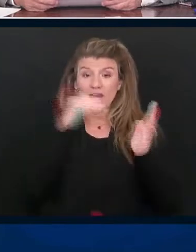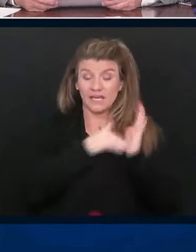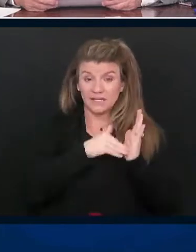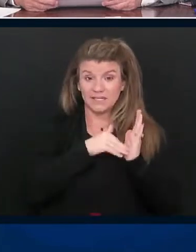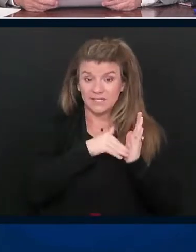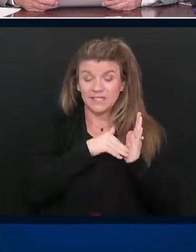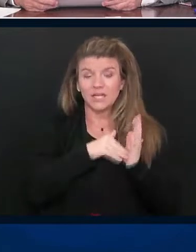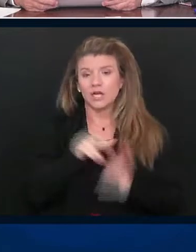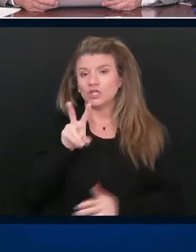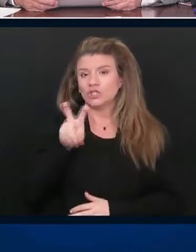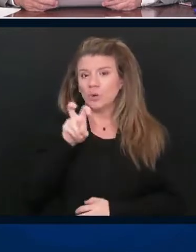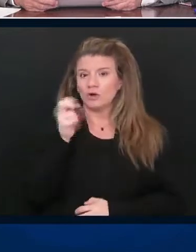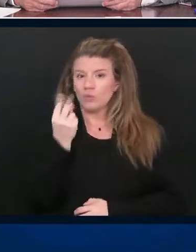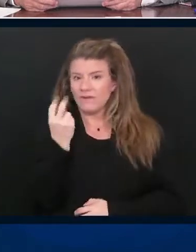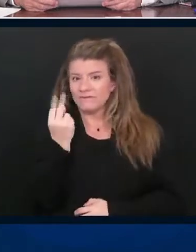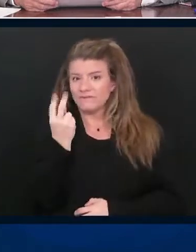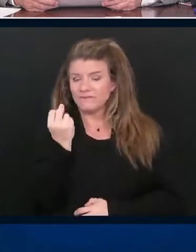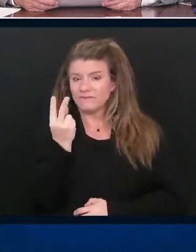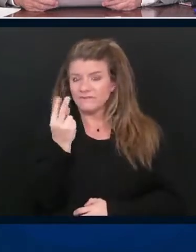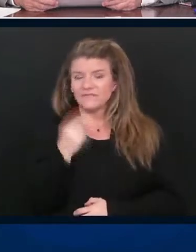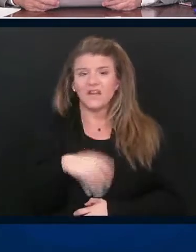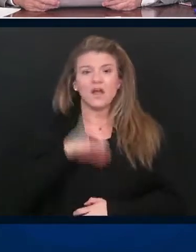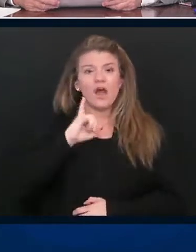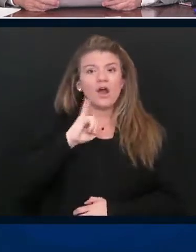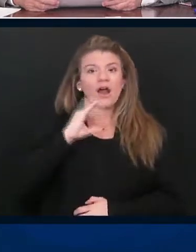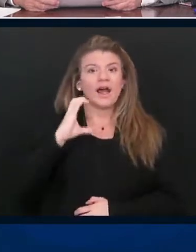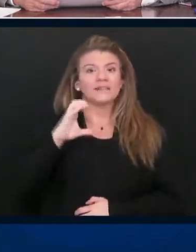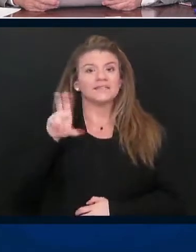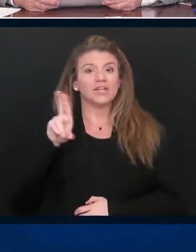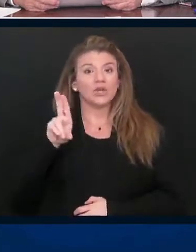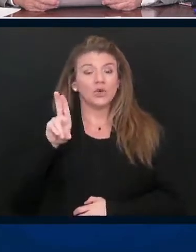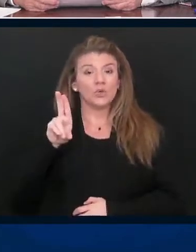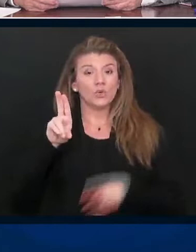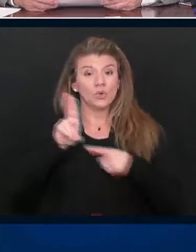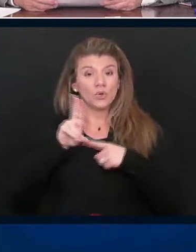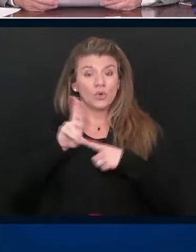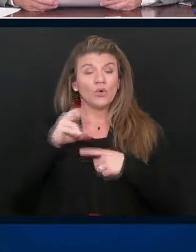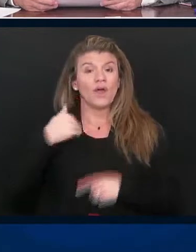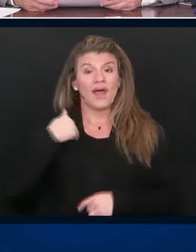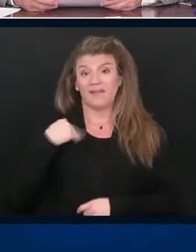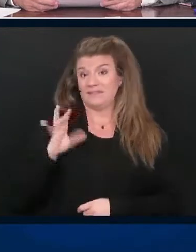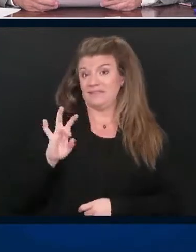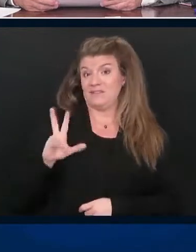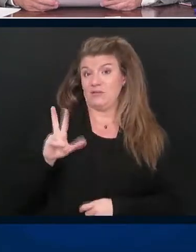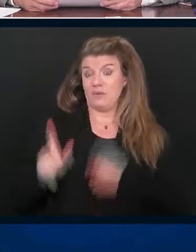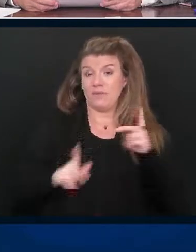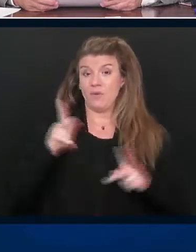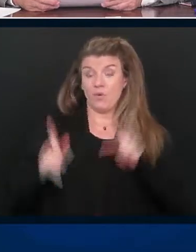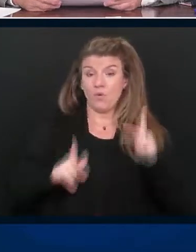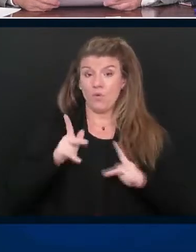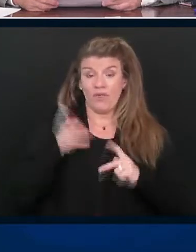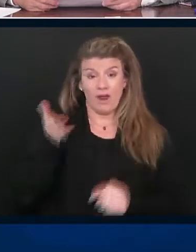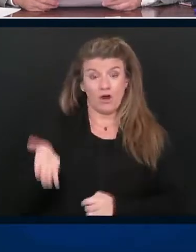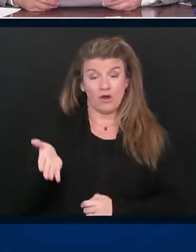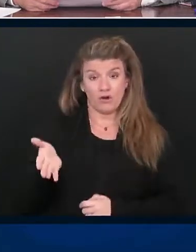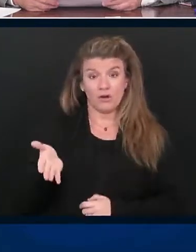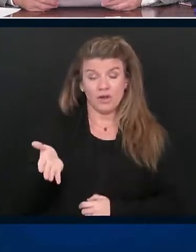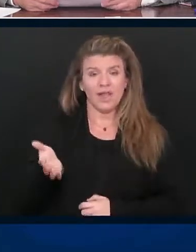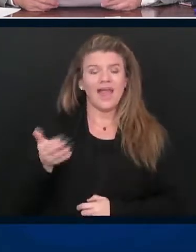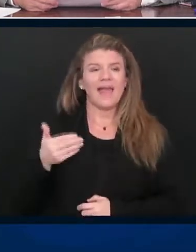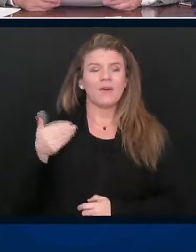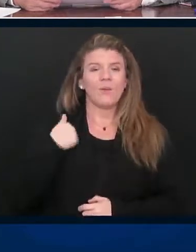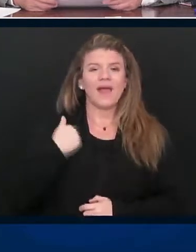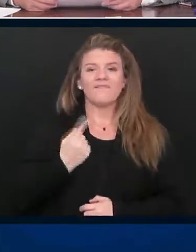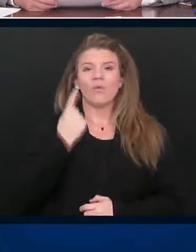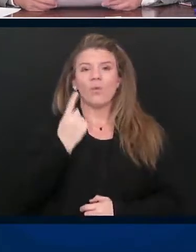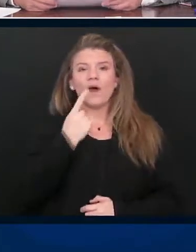with 212. Our ICU units, have 73 people in those, and we have 1